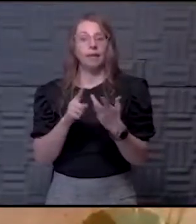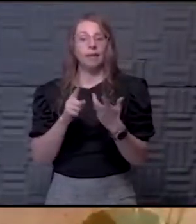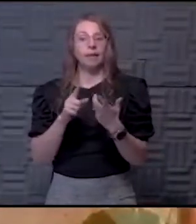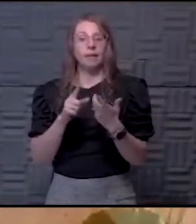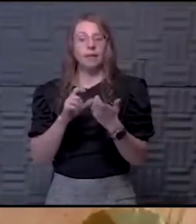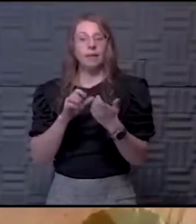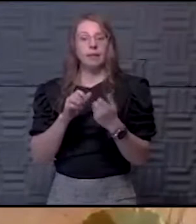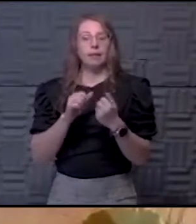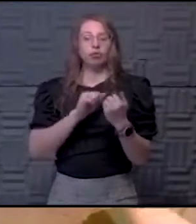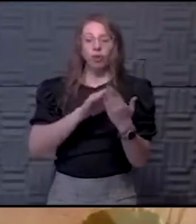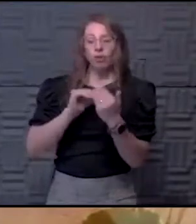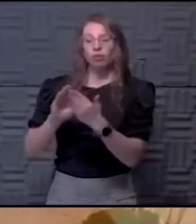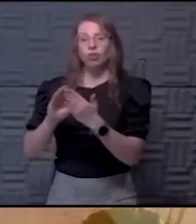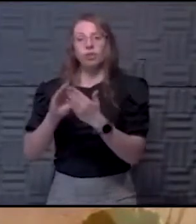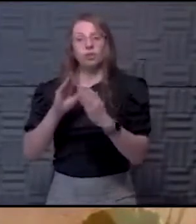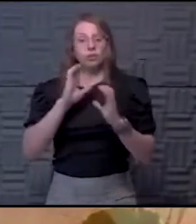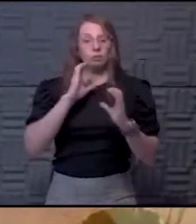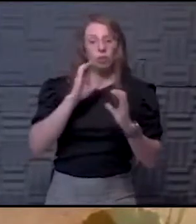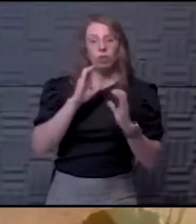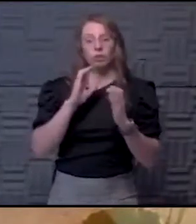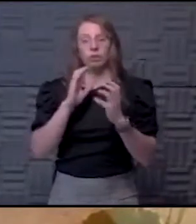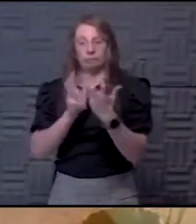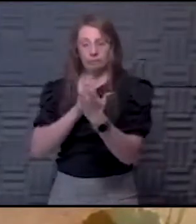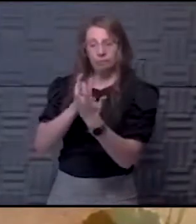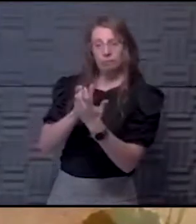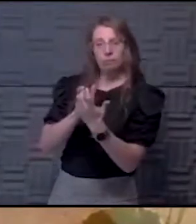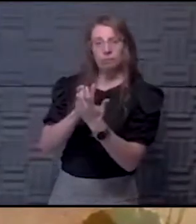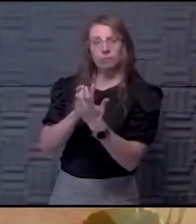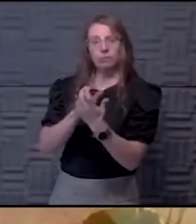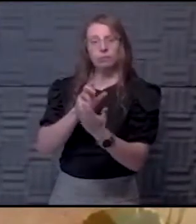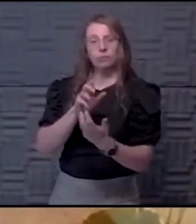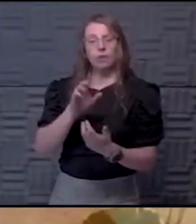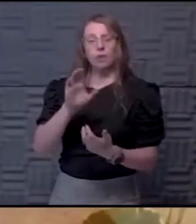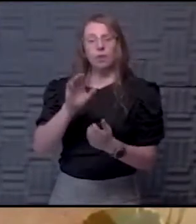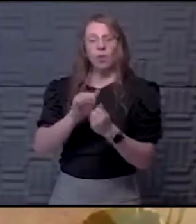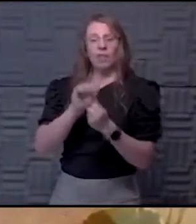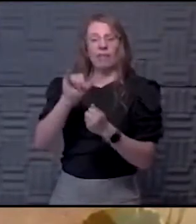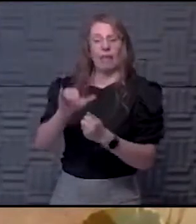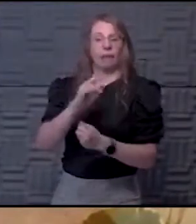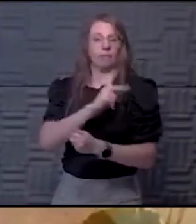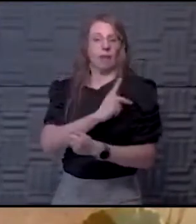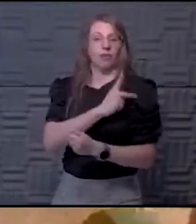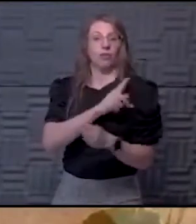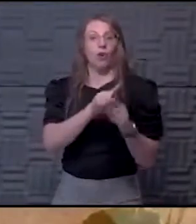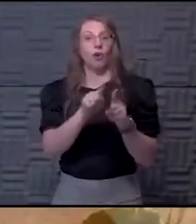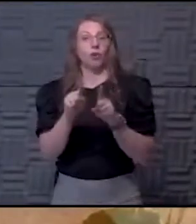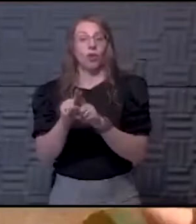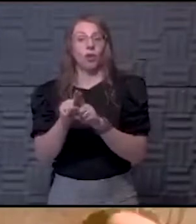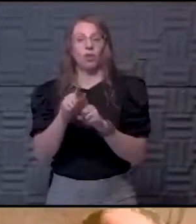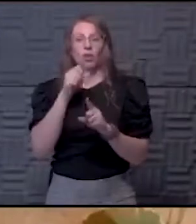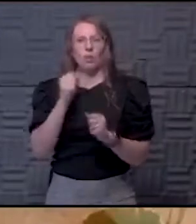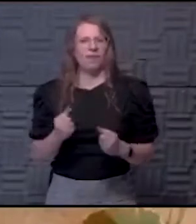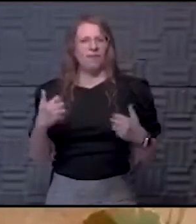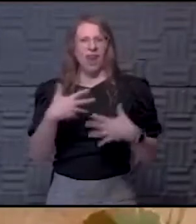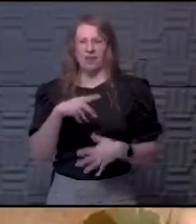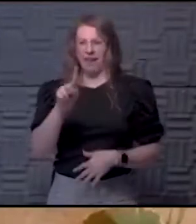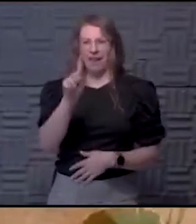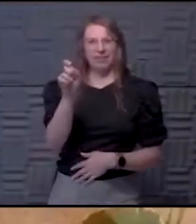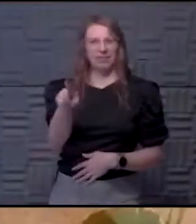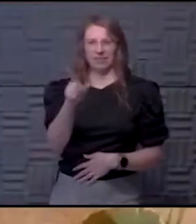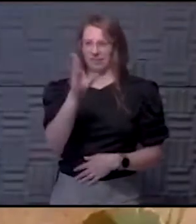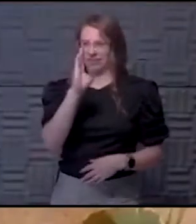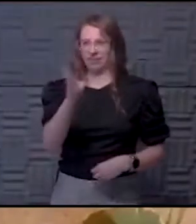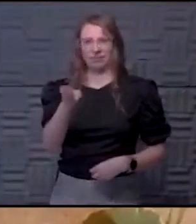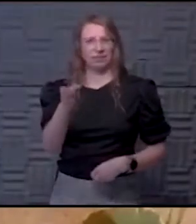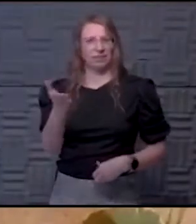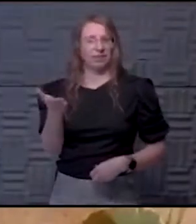communication, strategies that might be most helpful with that patient. And don't be afraid to just ask.